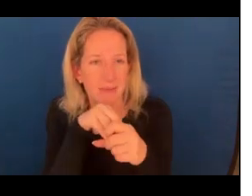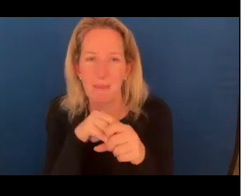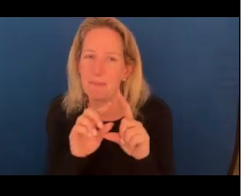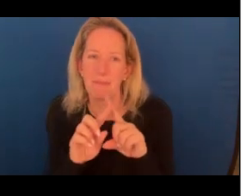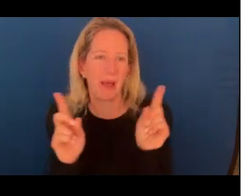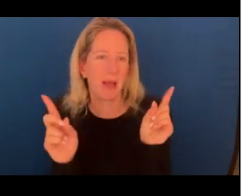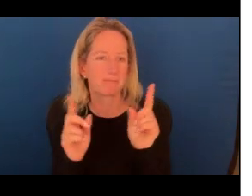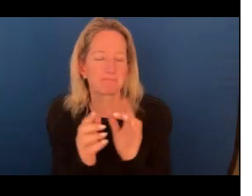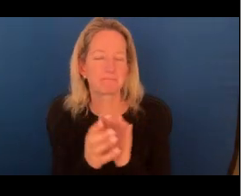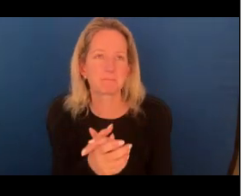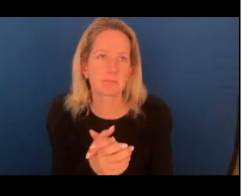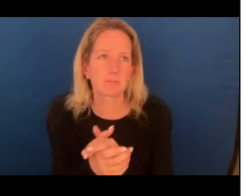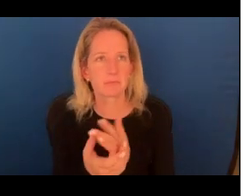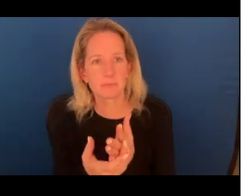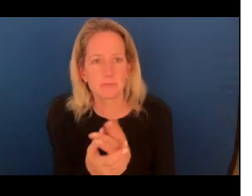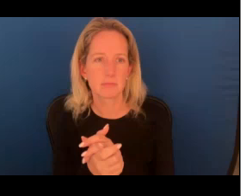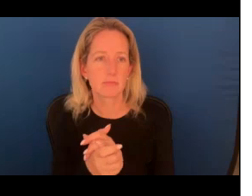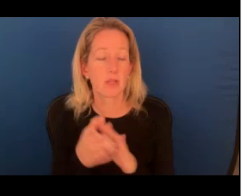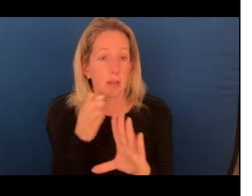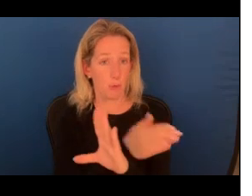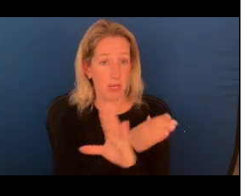While we got a pre-survey,